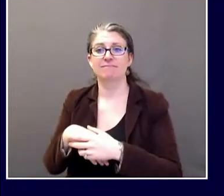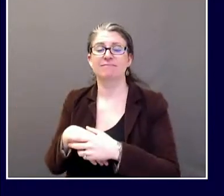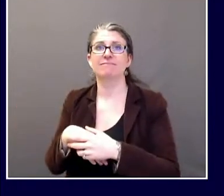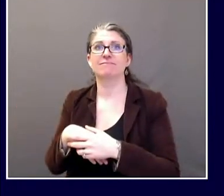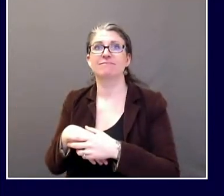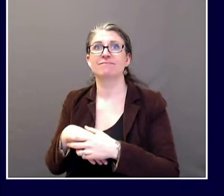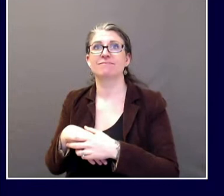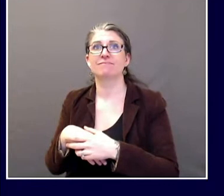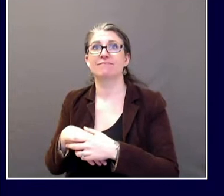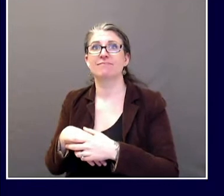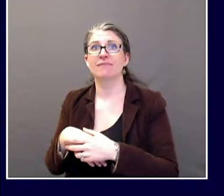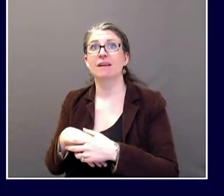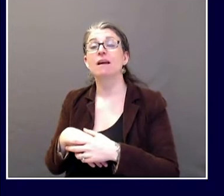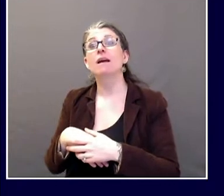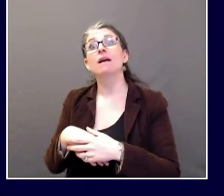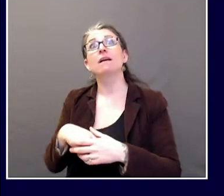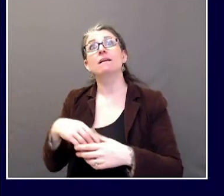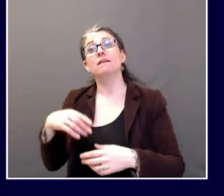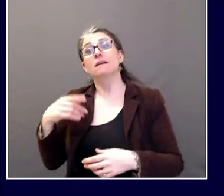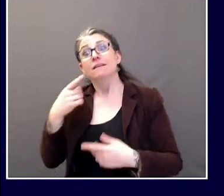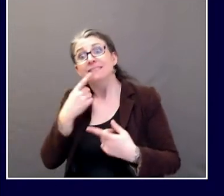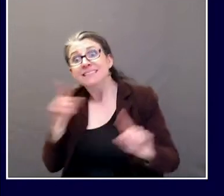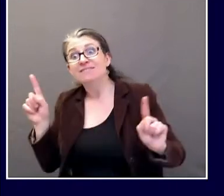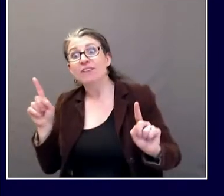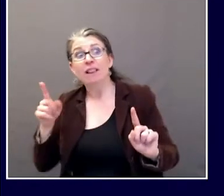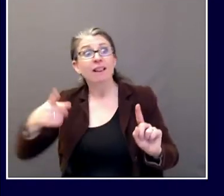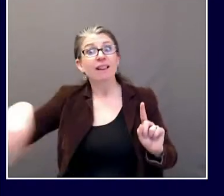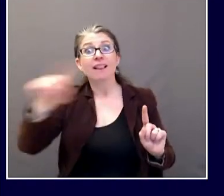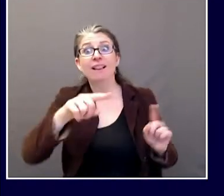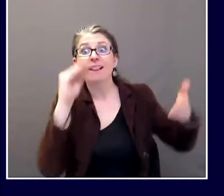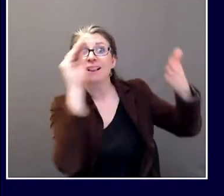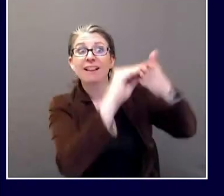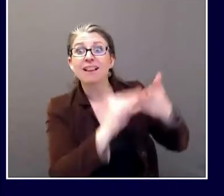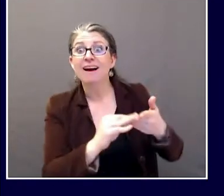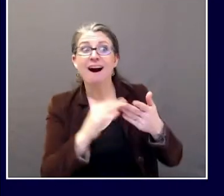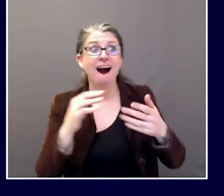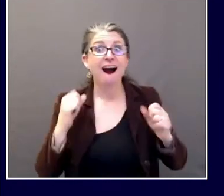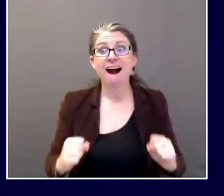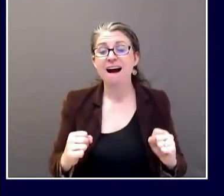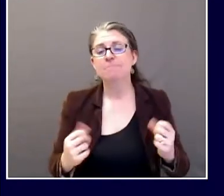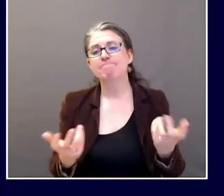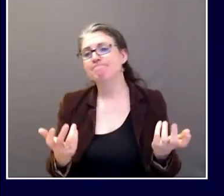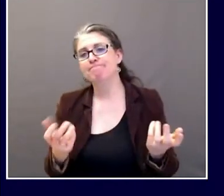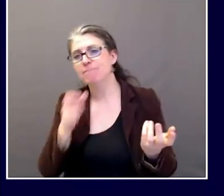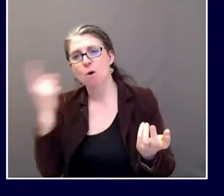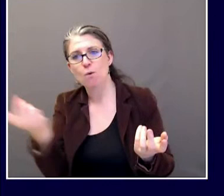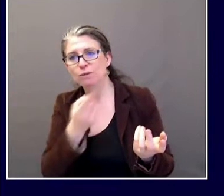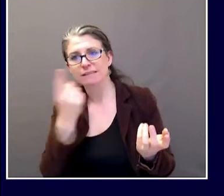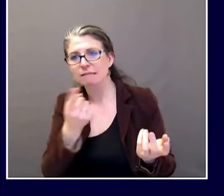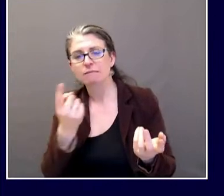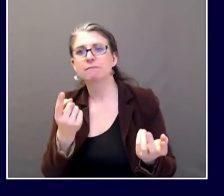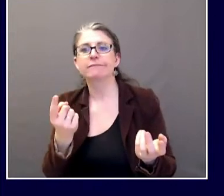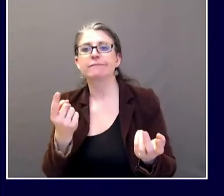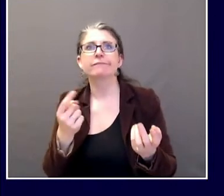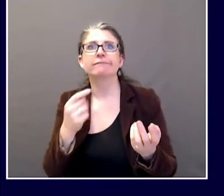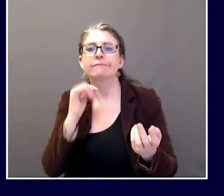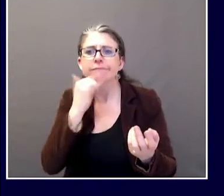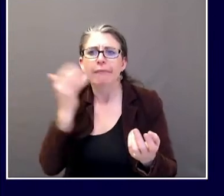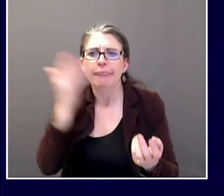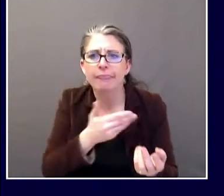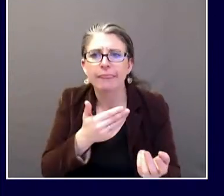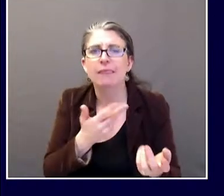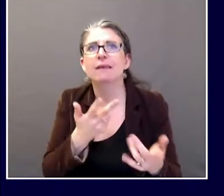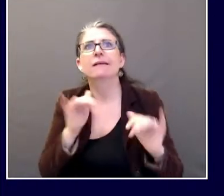providers to ask them to make sure they are doing everything they can to collect those data. Sometimes it's not collected. Sometimes the